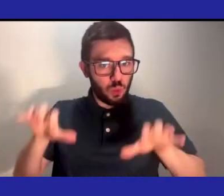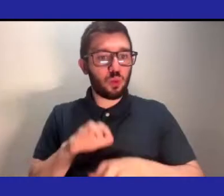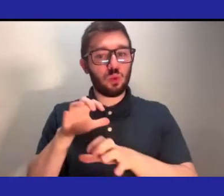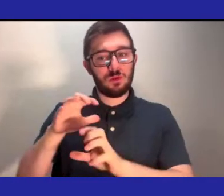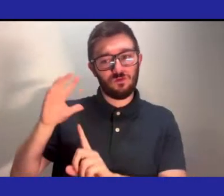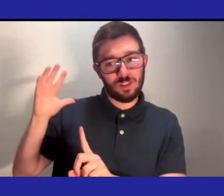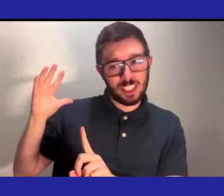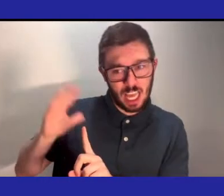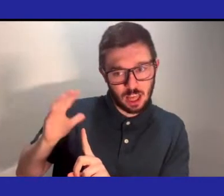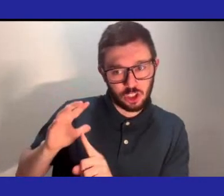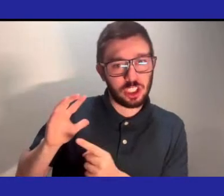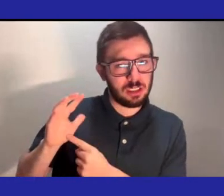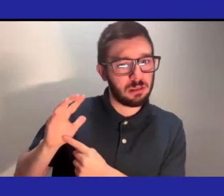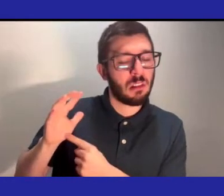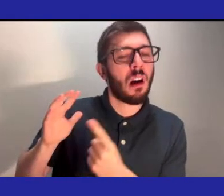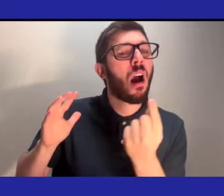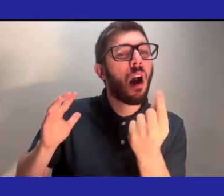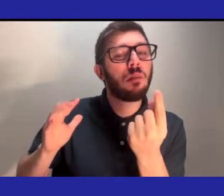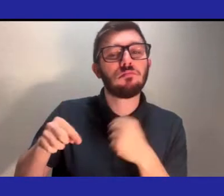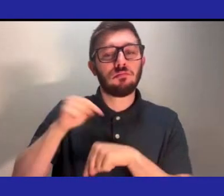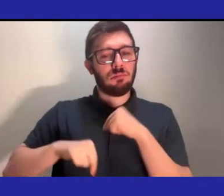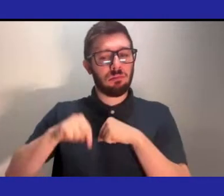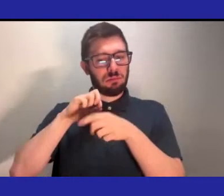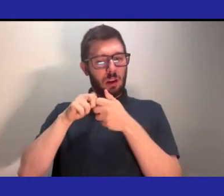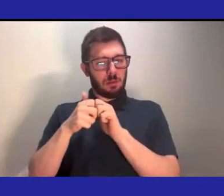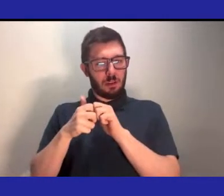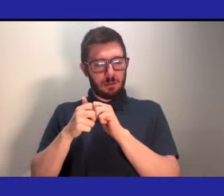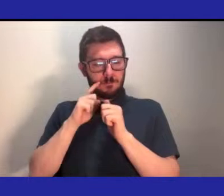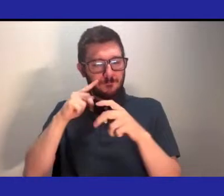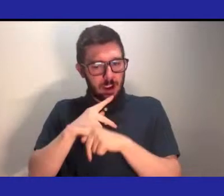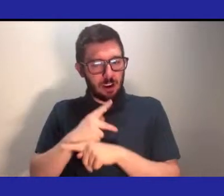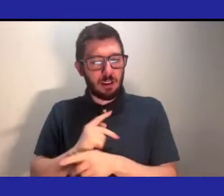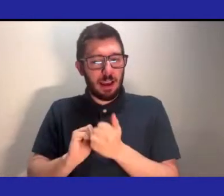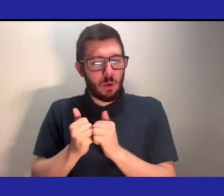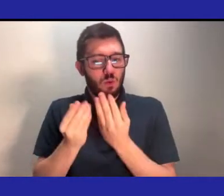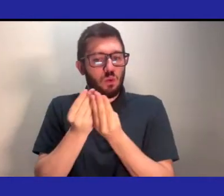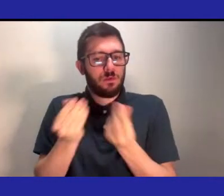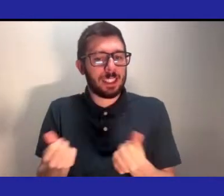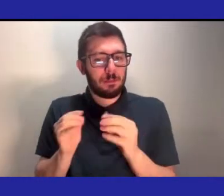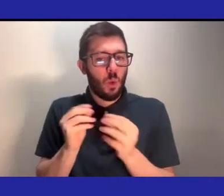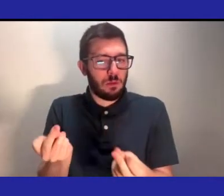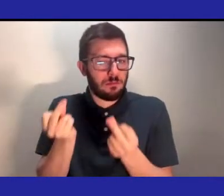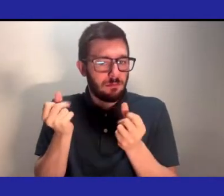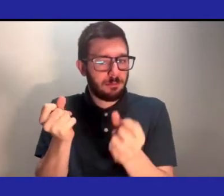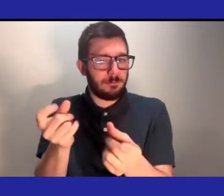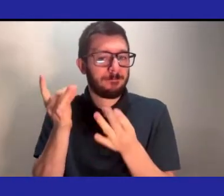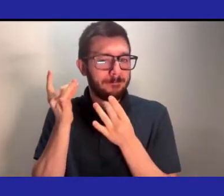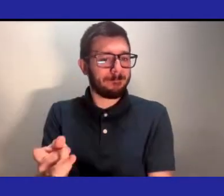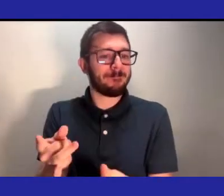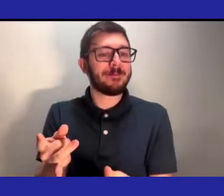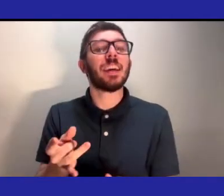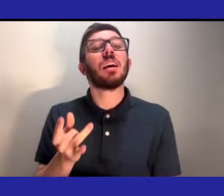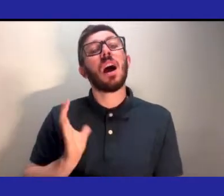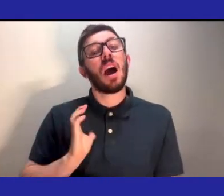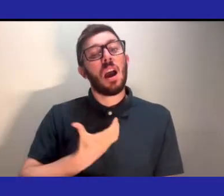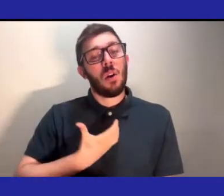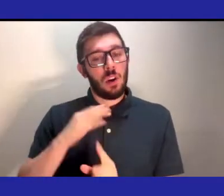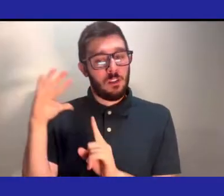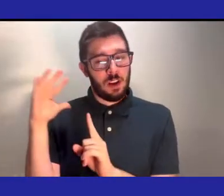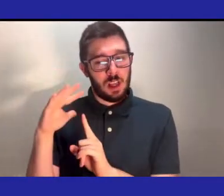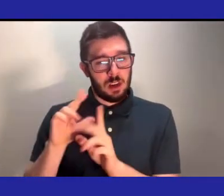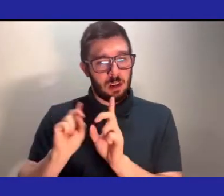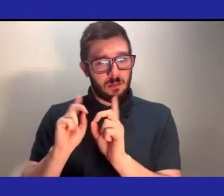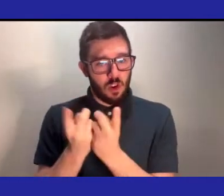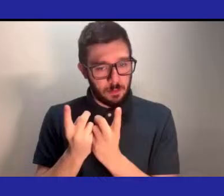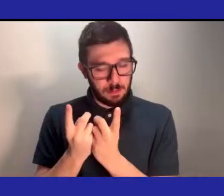problems, we can go back, fix them, and become more efficient. And so in the beginning, you know, our radiology departments, some of our